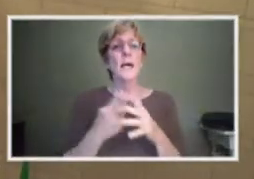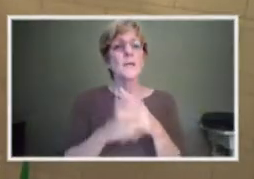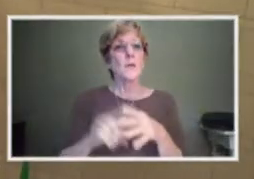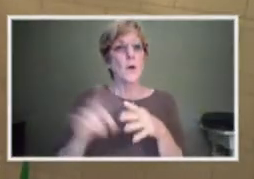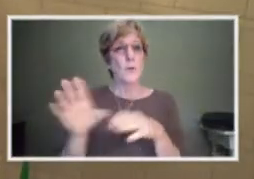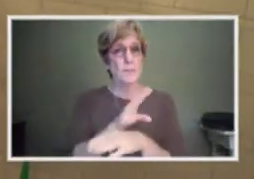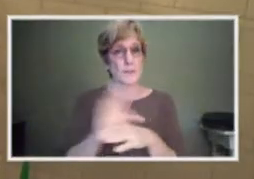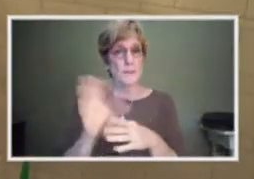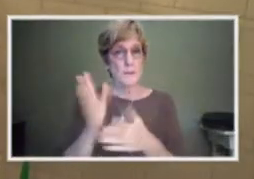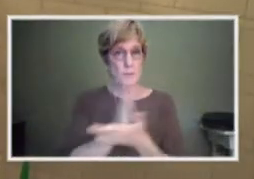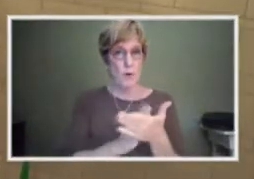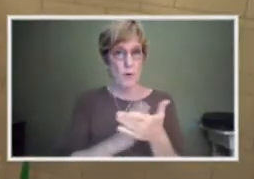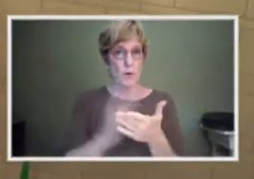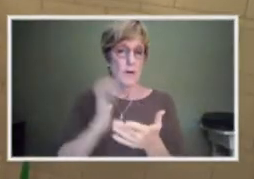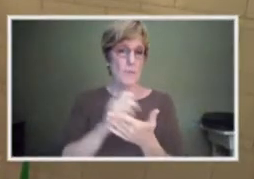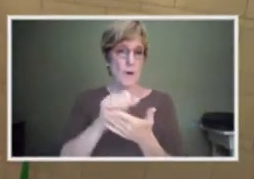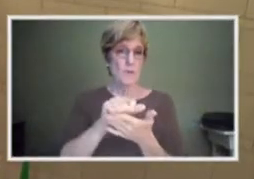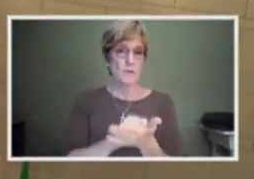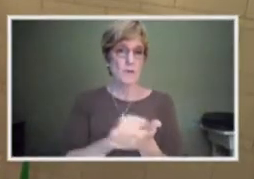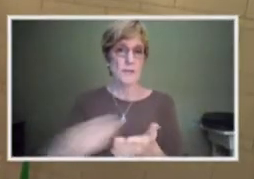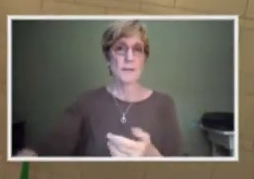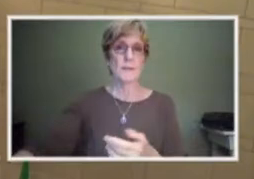portion of our agenda, but